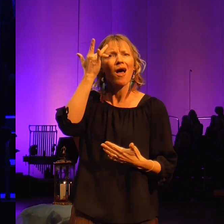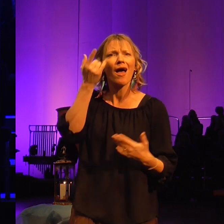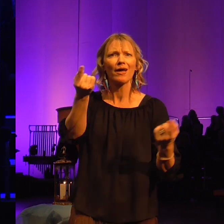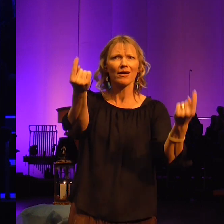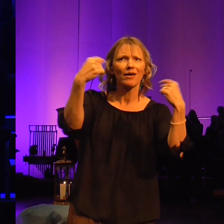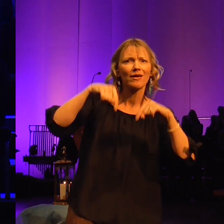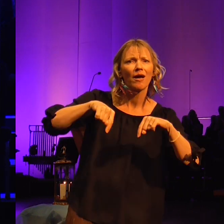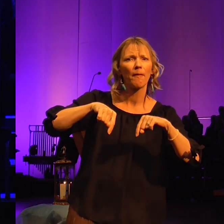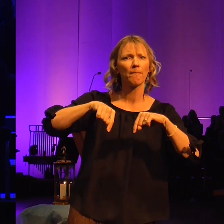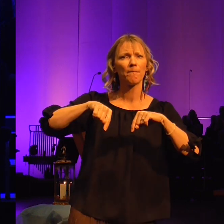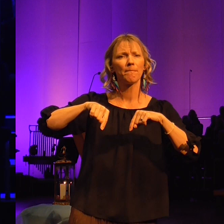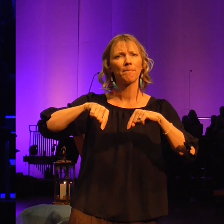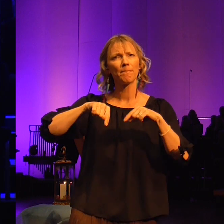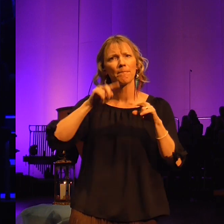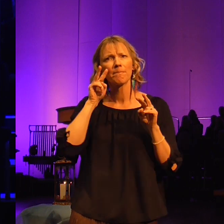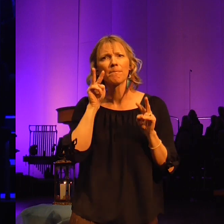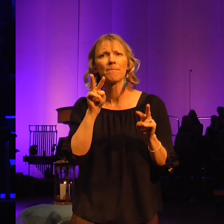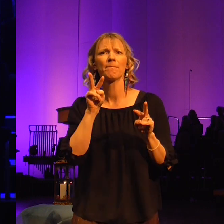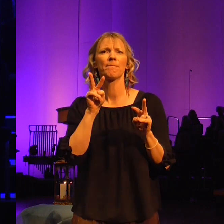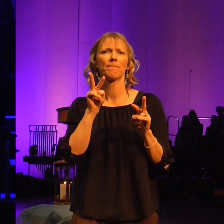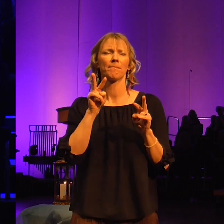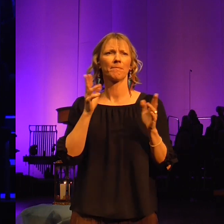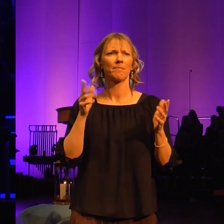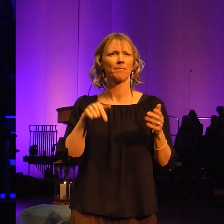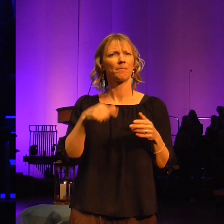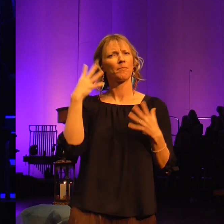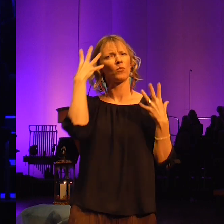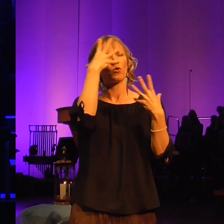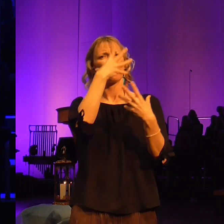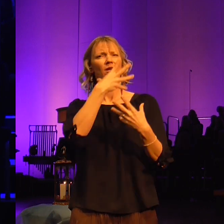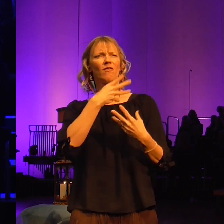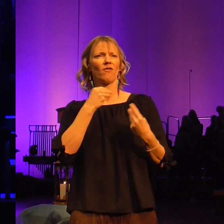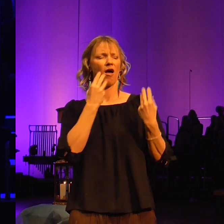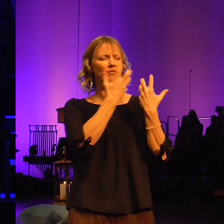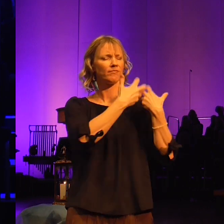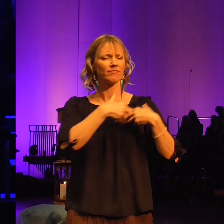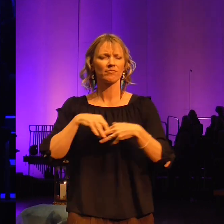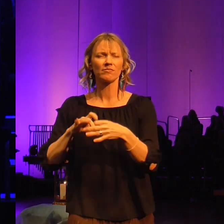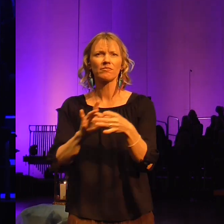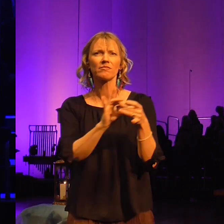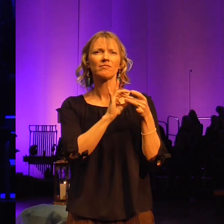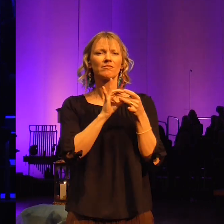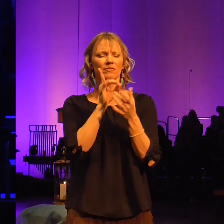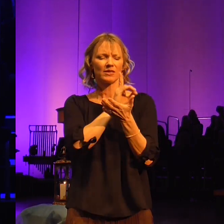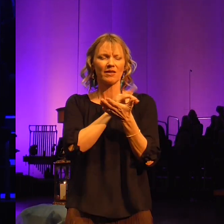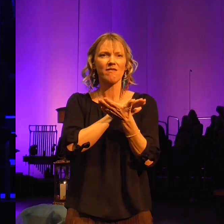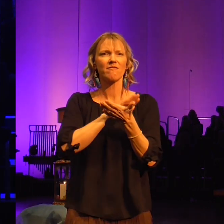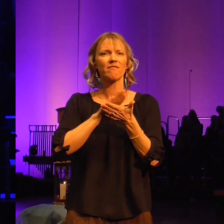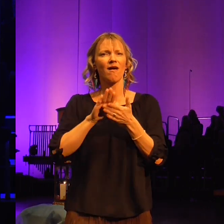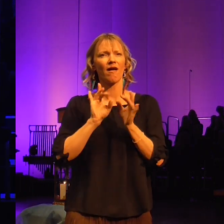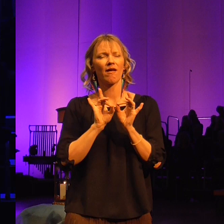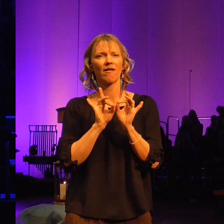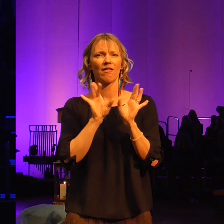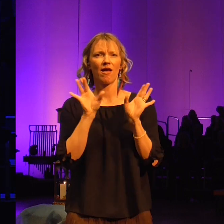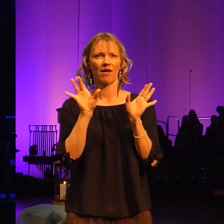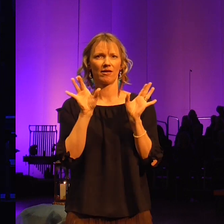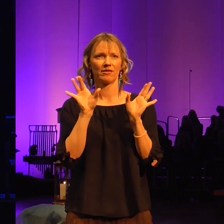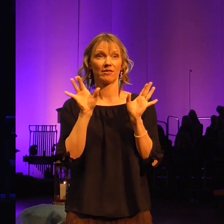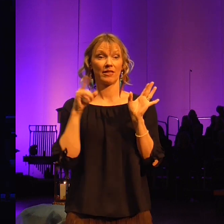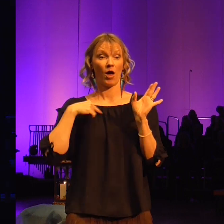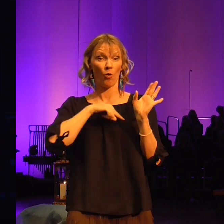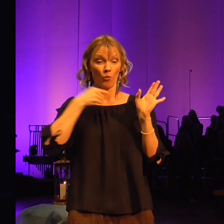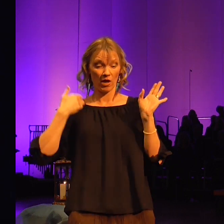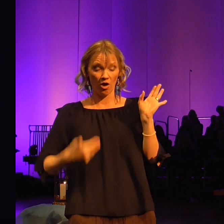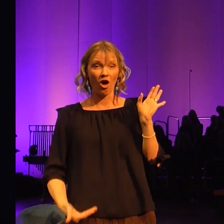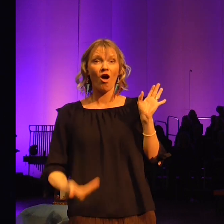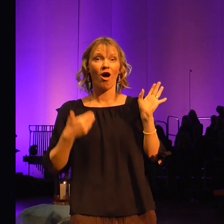morning, in that beautiful concert of the divine light that we